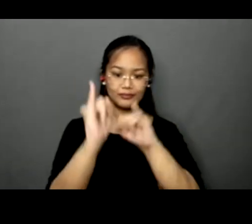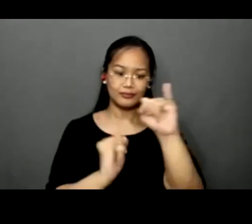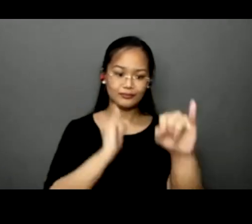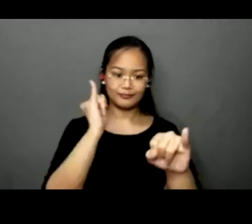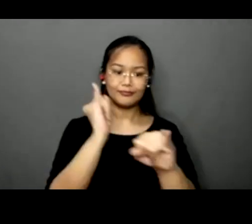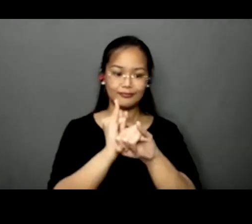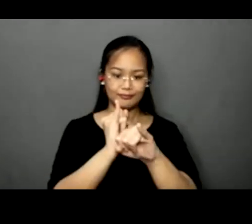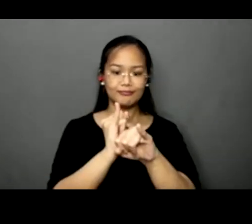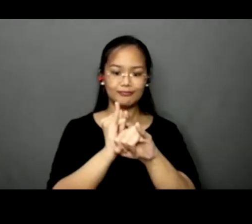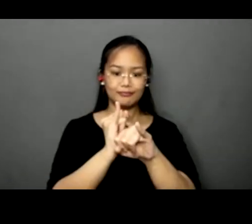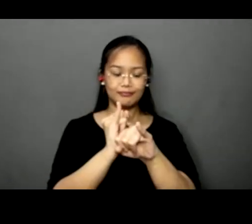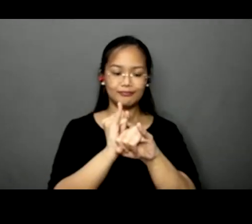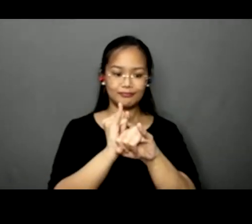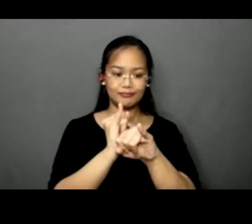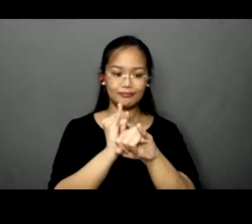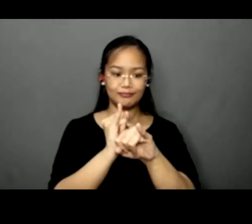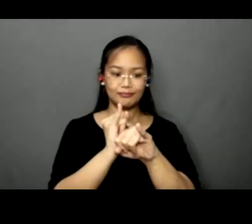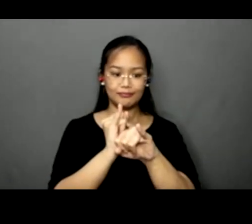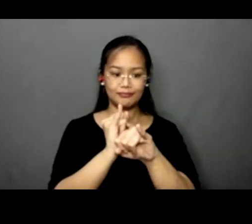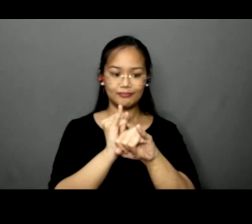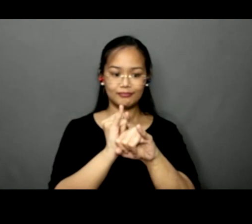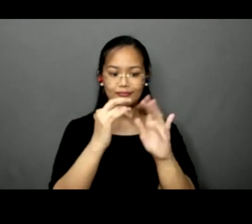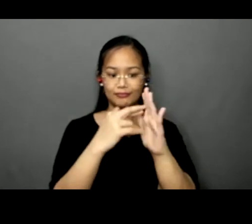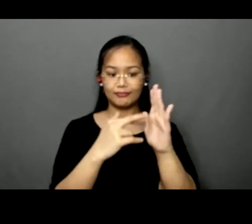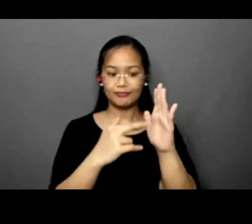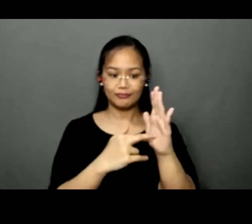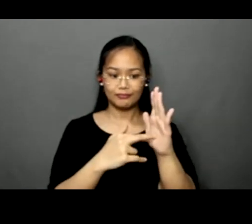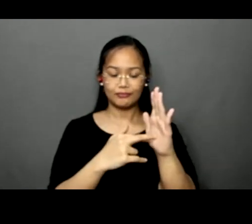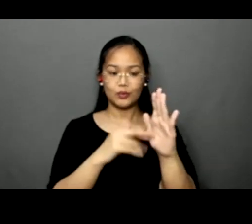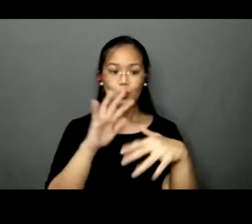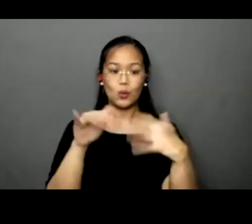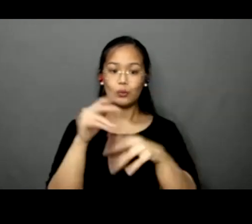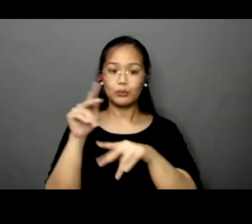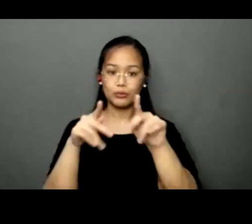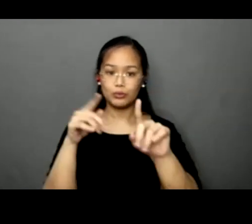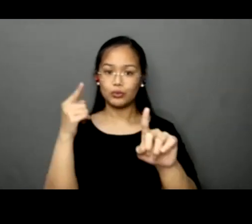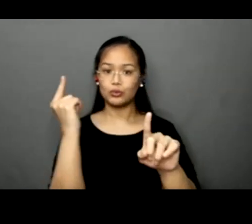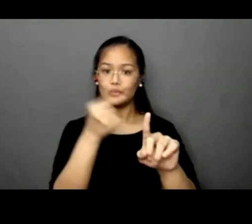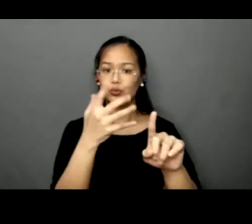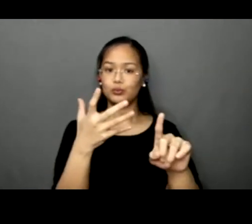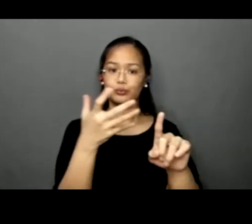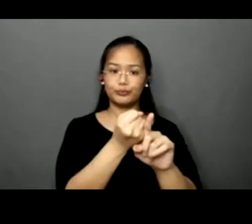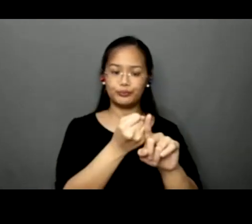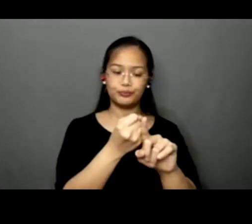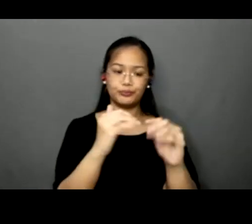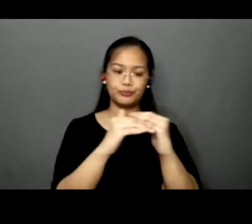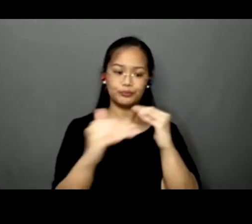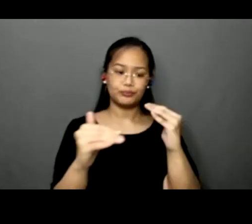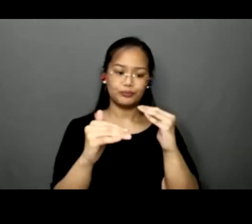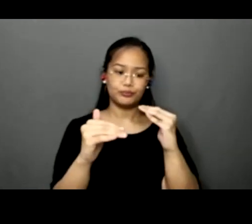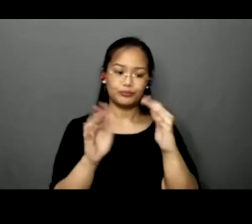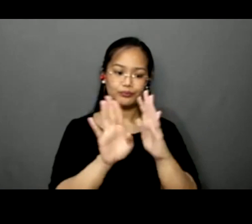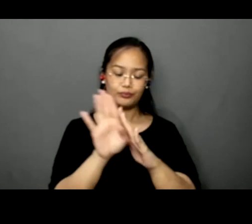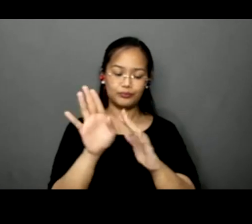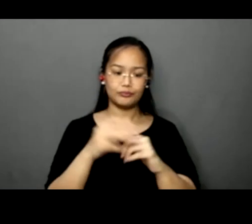that humanity as a whole should aspire to attain for all. 2, the importance of establishing what is